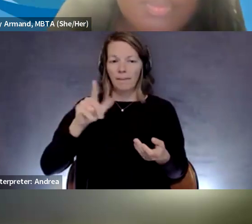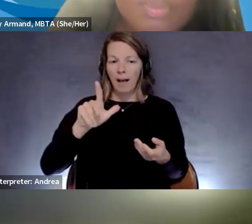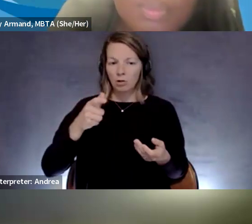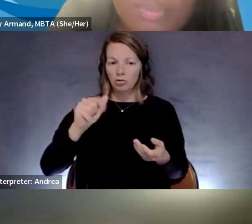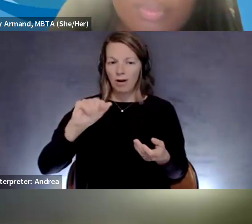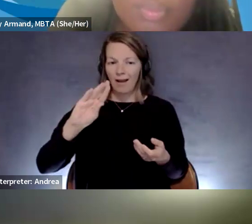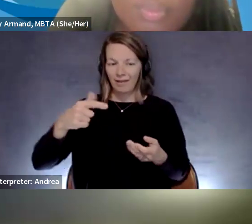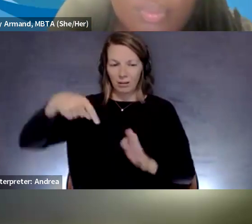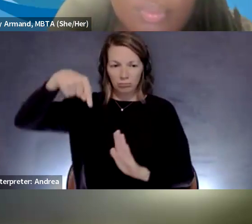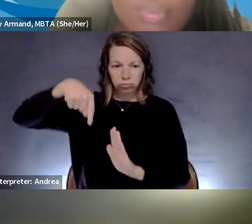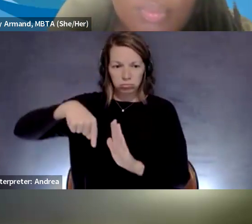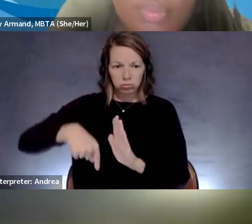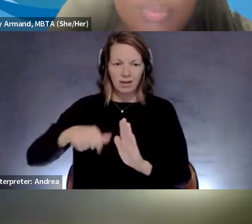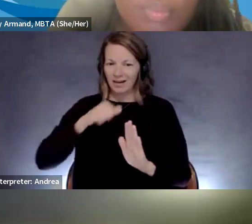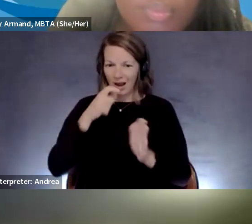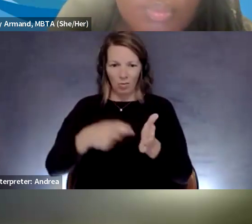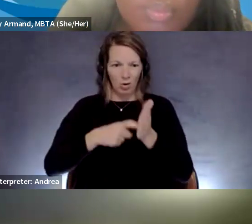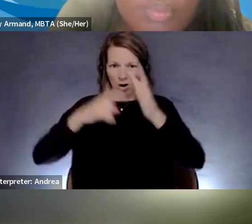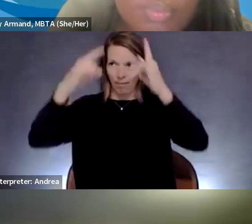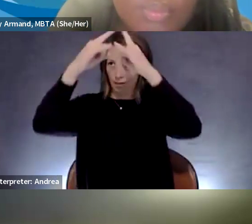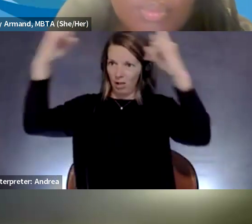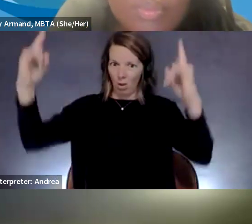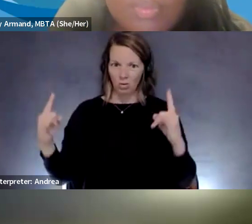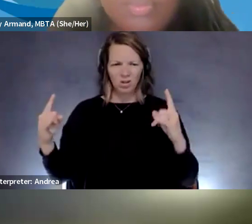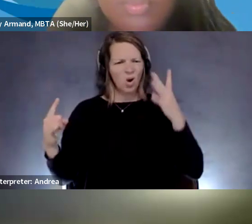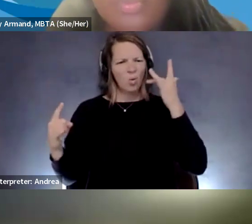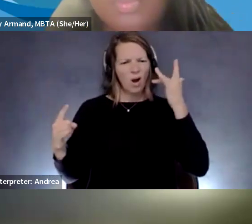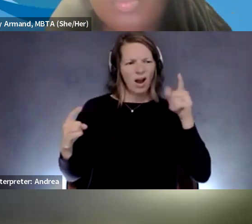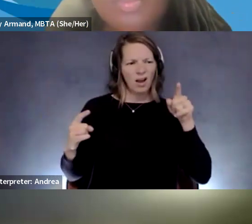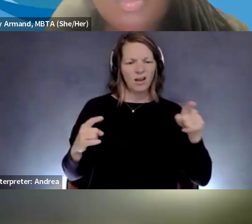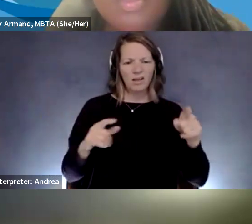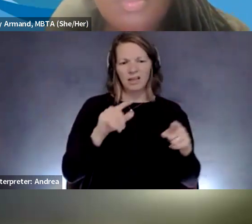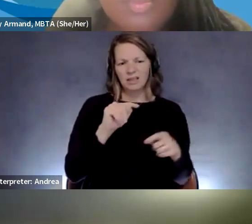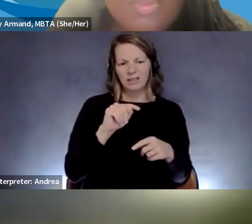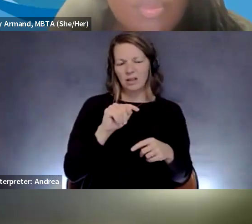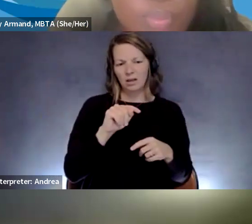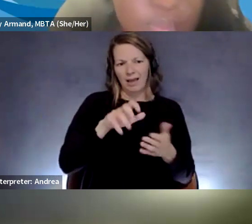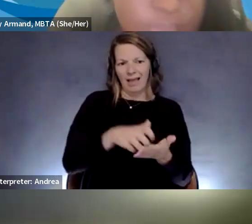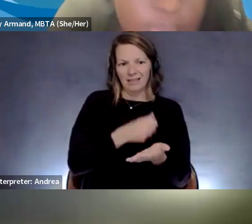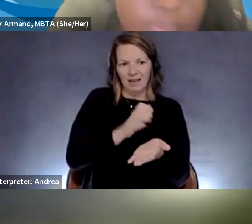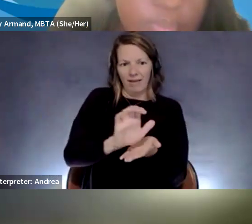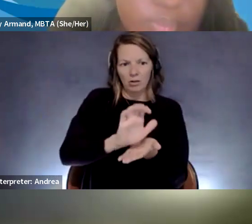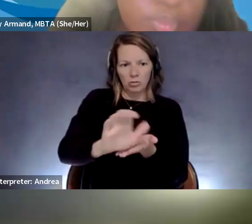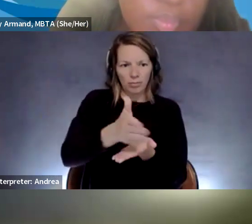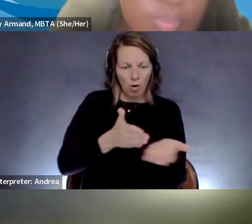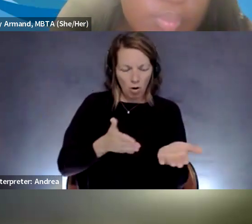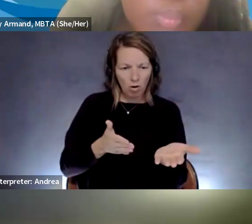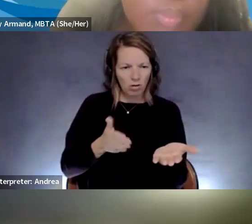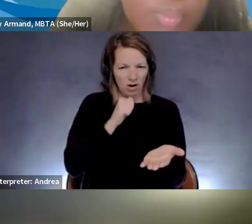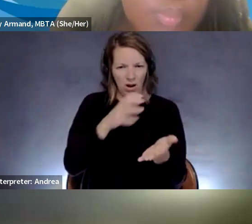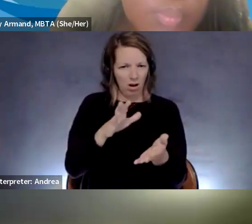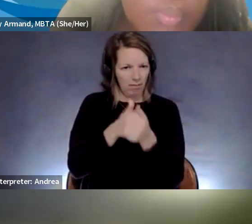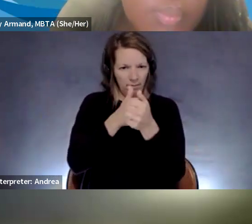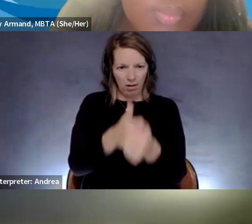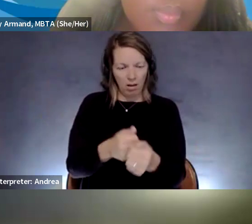does not require an enclosed environment, why does the T's RAM plan for the excavation component not